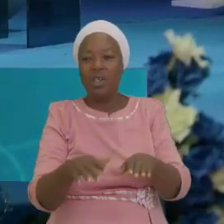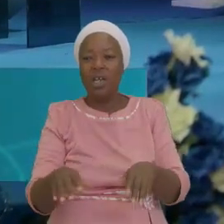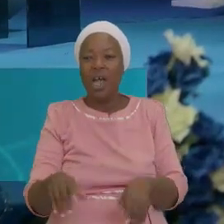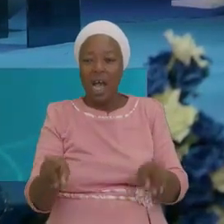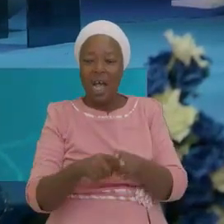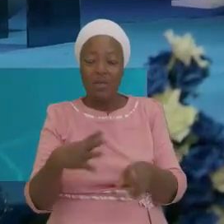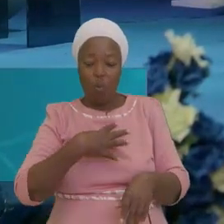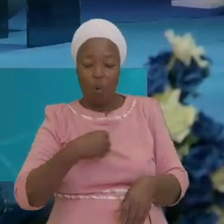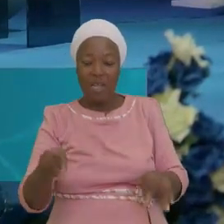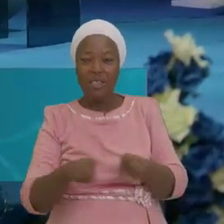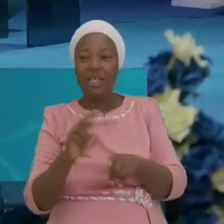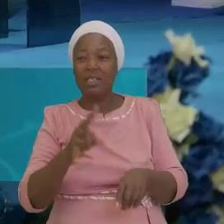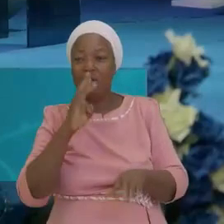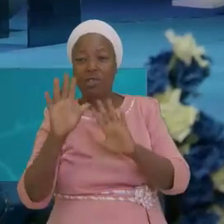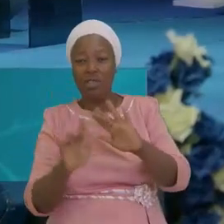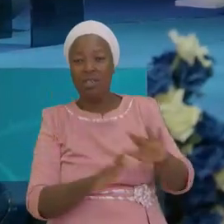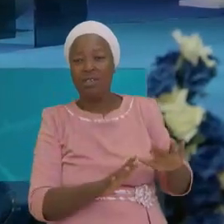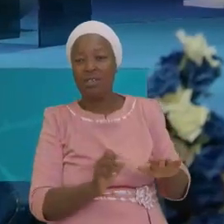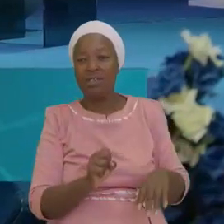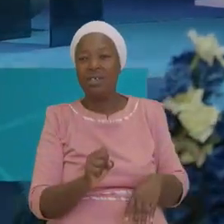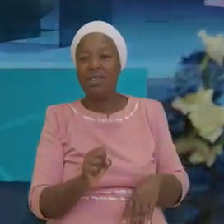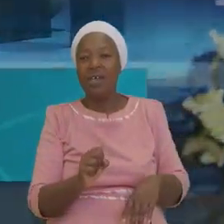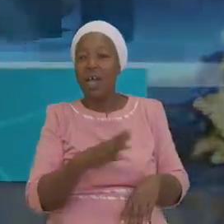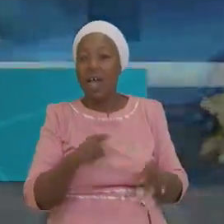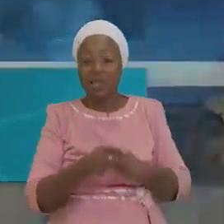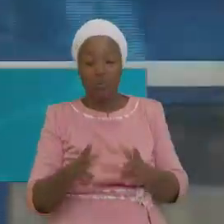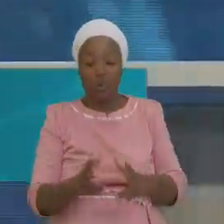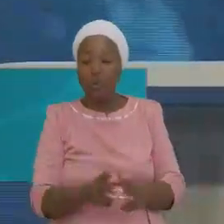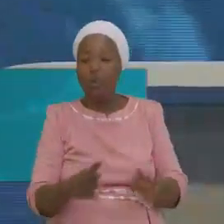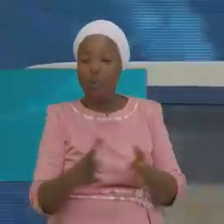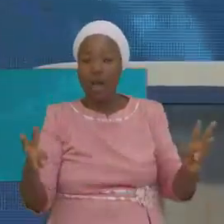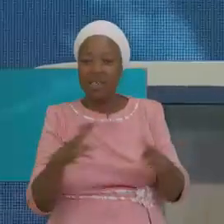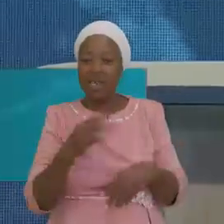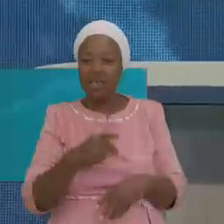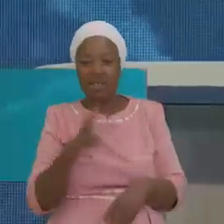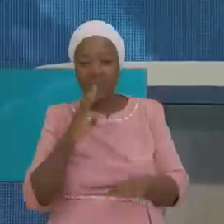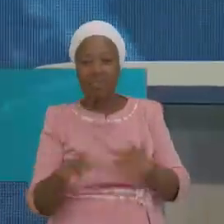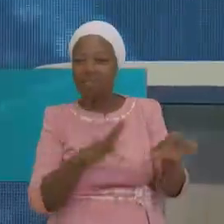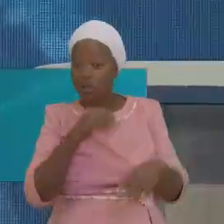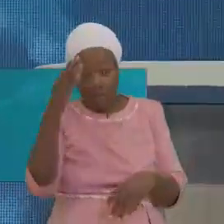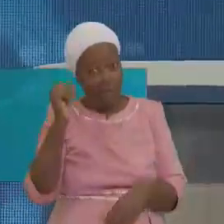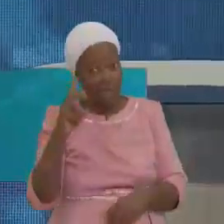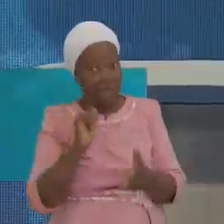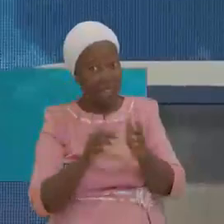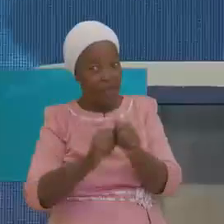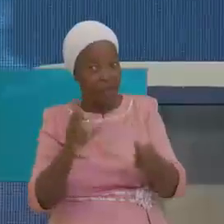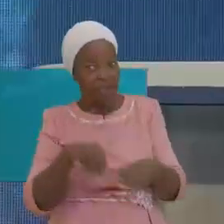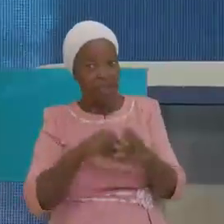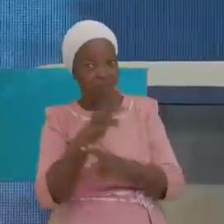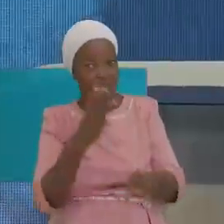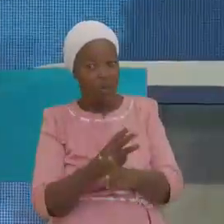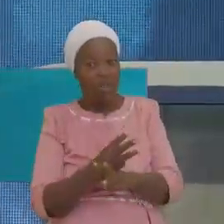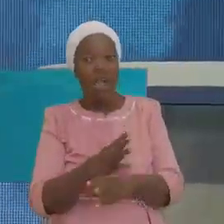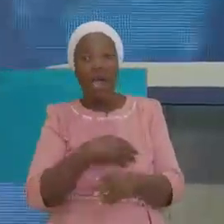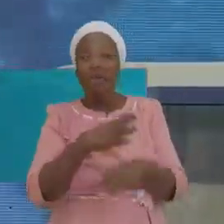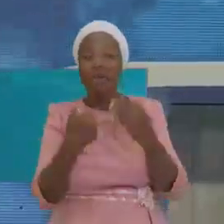sea. Do you understand? All the water that everybody in the world will need, the Lord